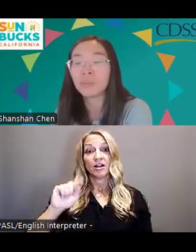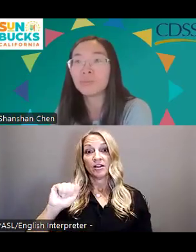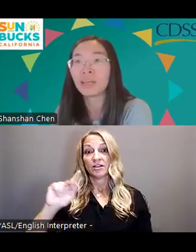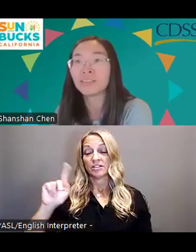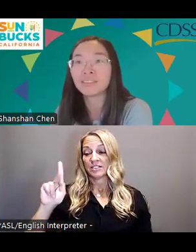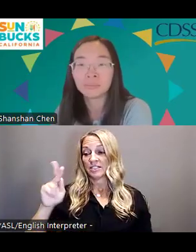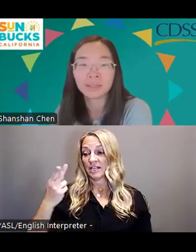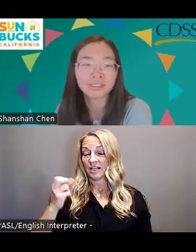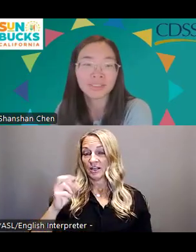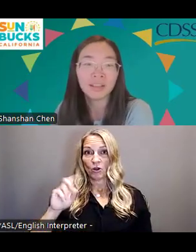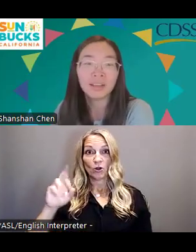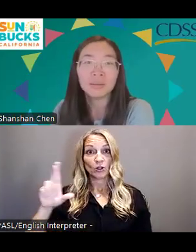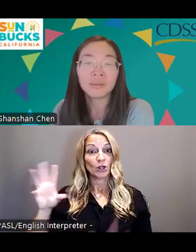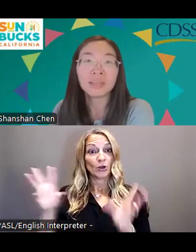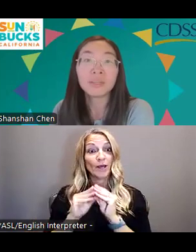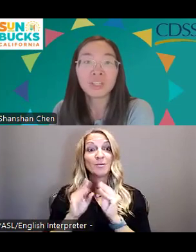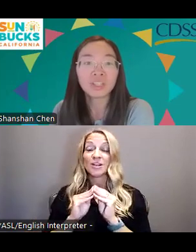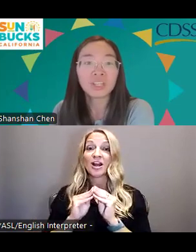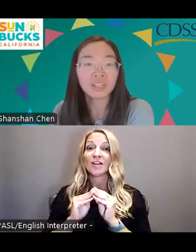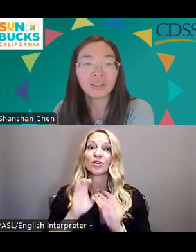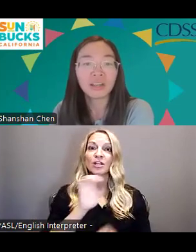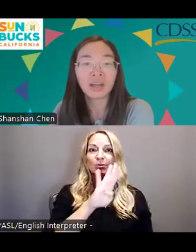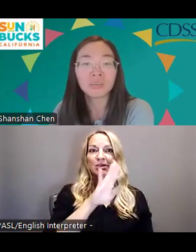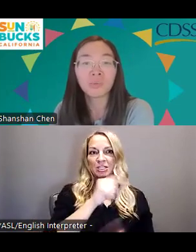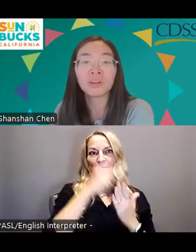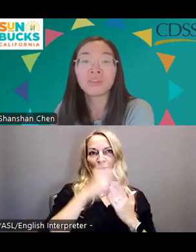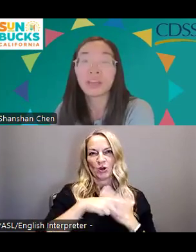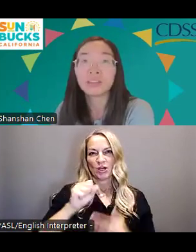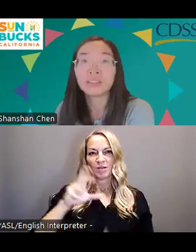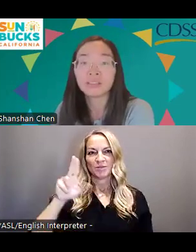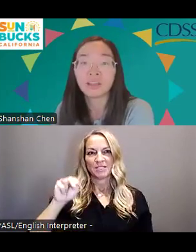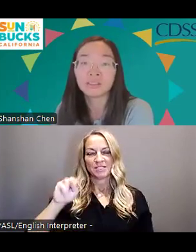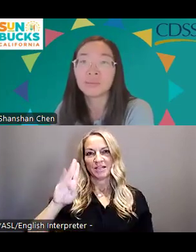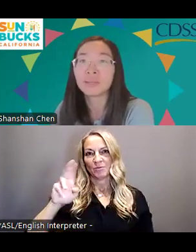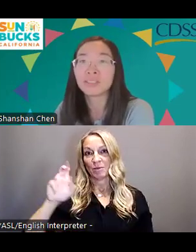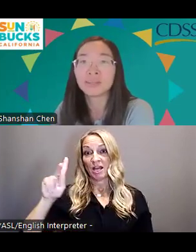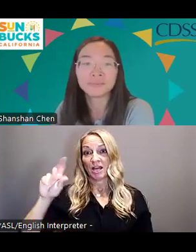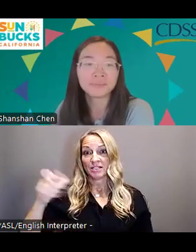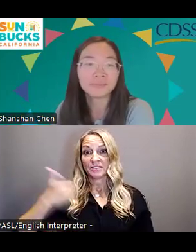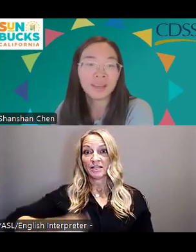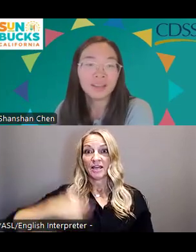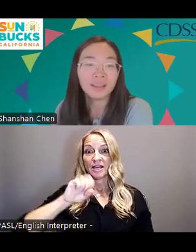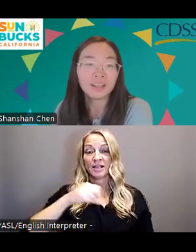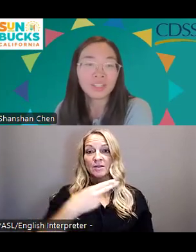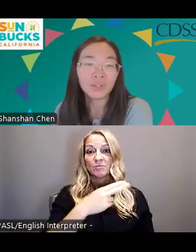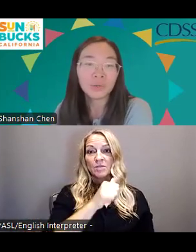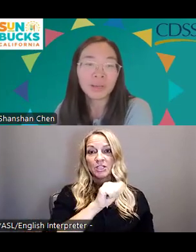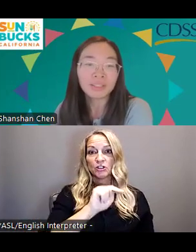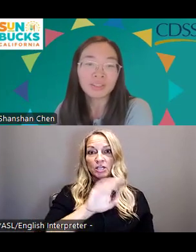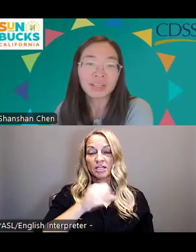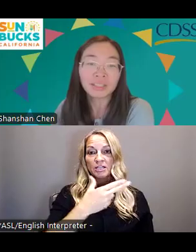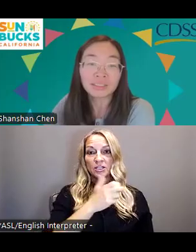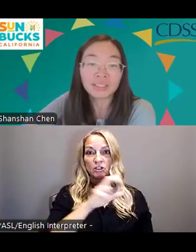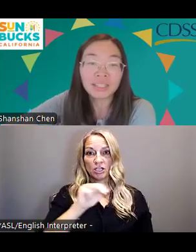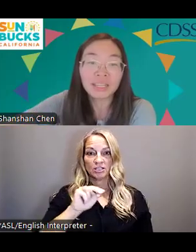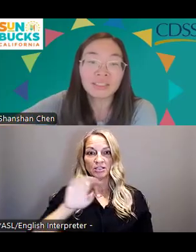program known as Sunbox. My name is Shanshan Chen, and I'm one of the analysts on the Sunbox team. A gentle